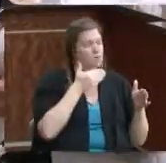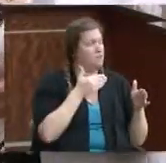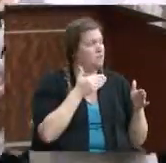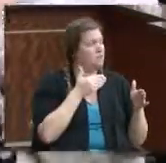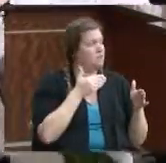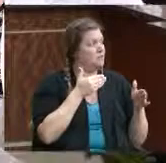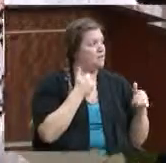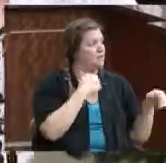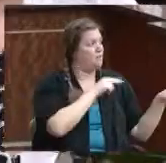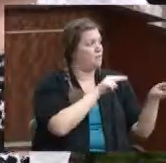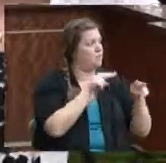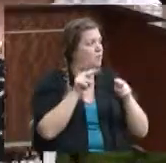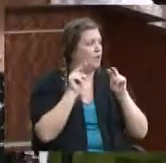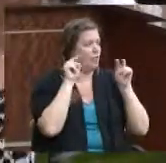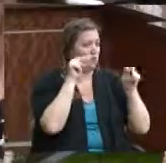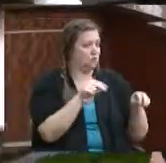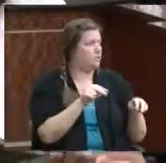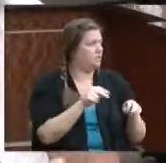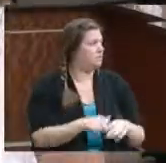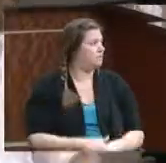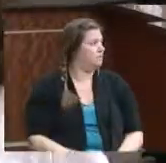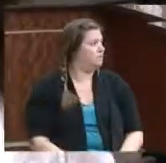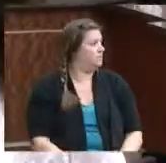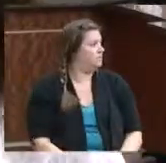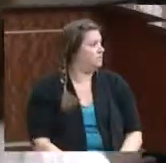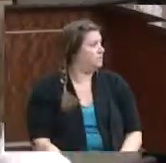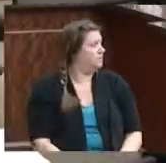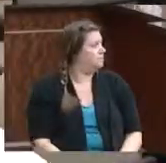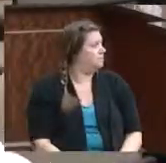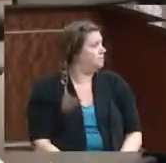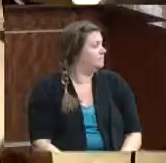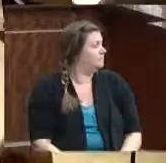every view looks into this area.